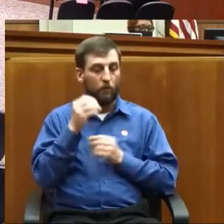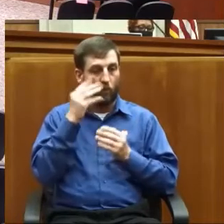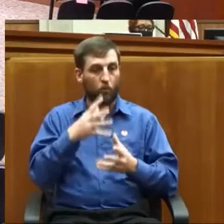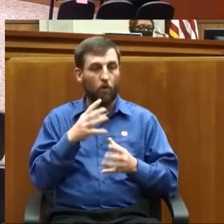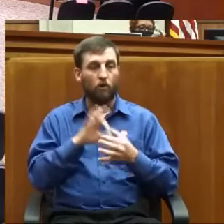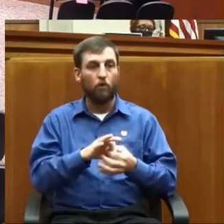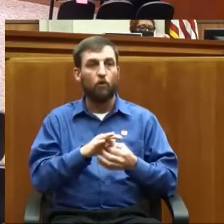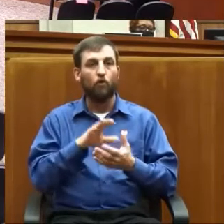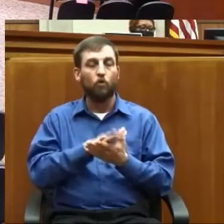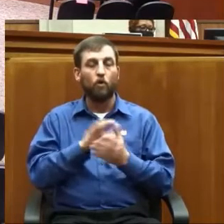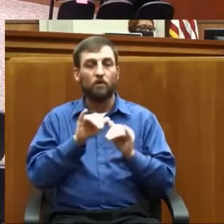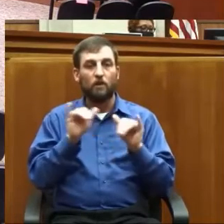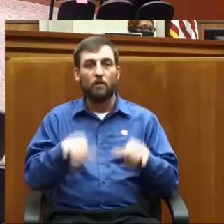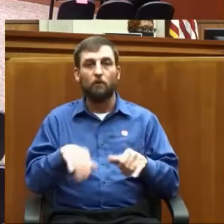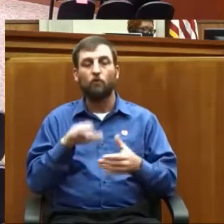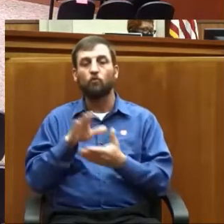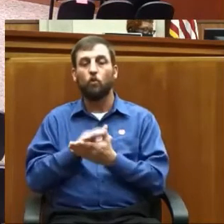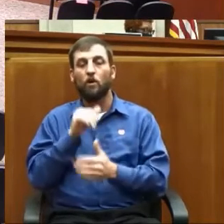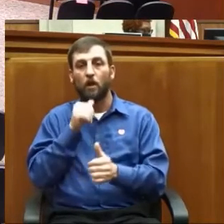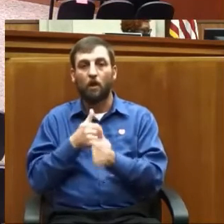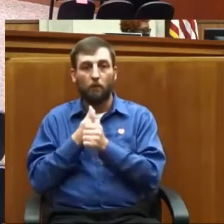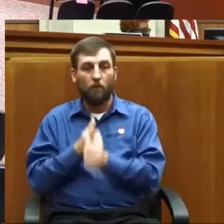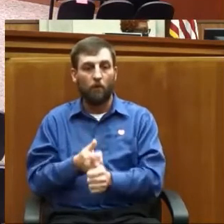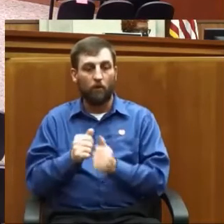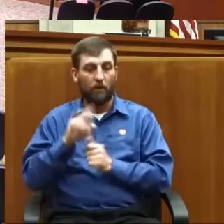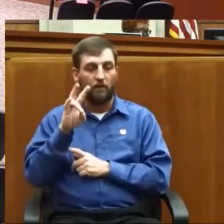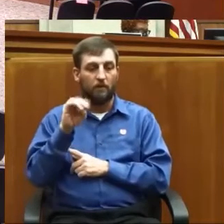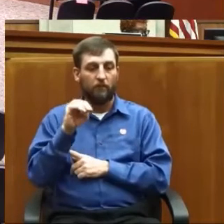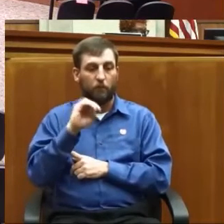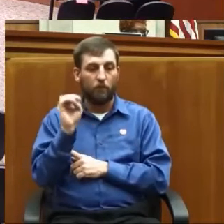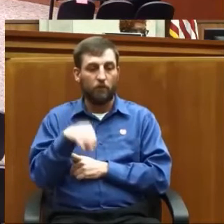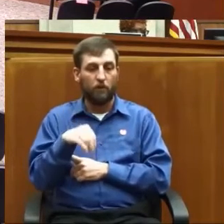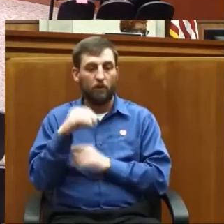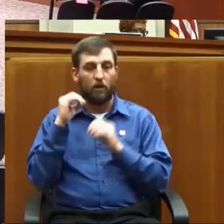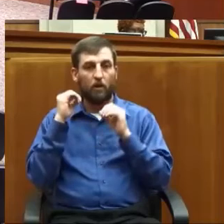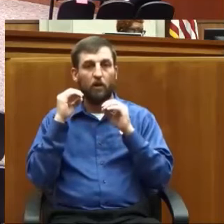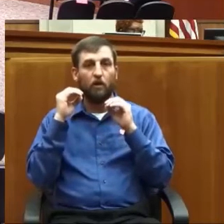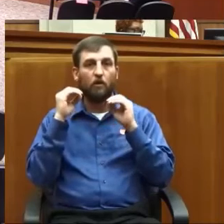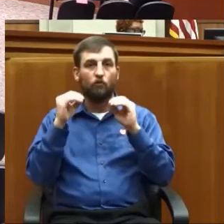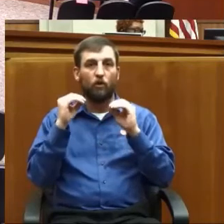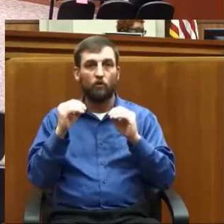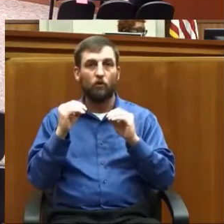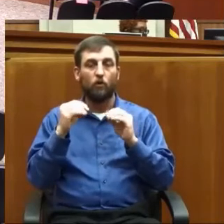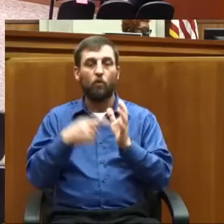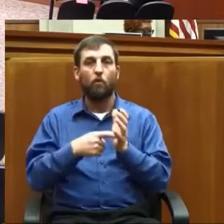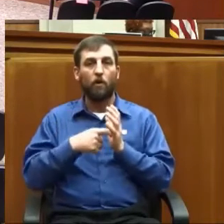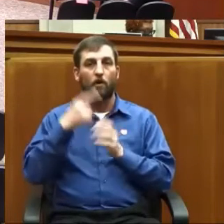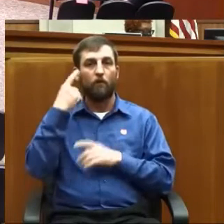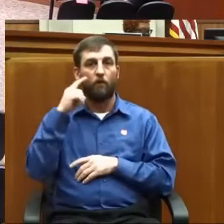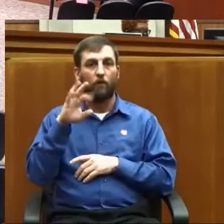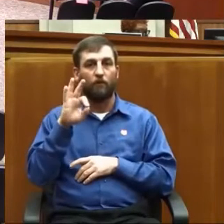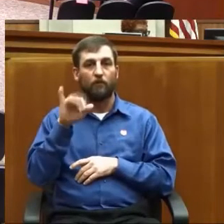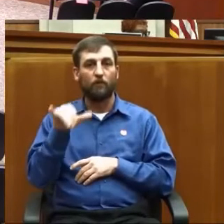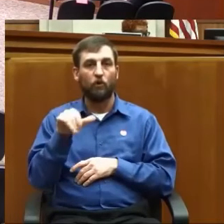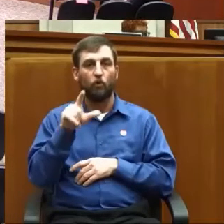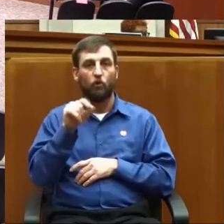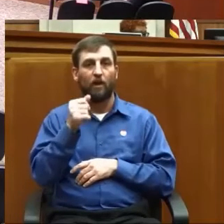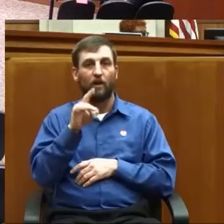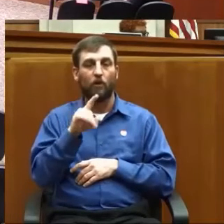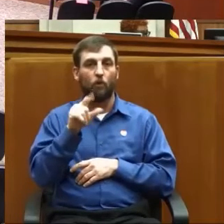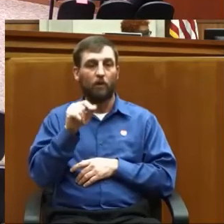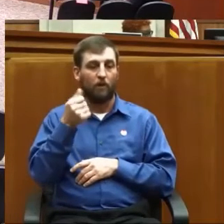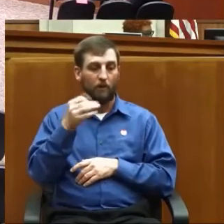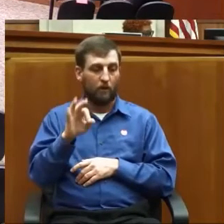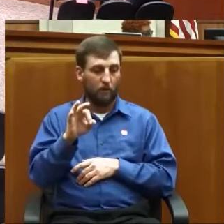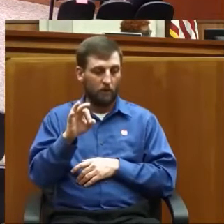report regarding school systems and schools in noncompliance with the 70% instructional requirement for fiscal year